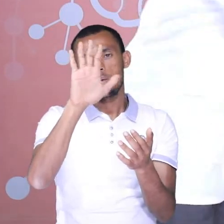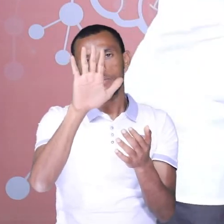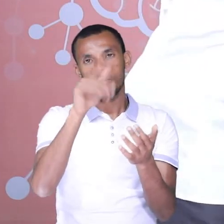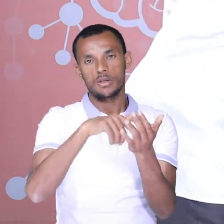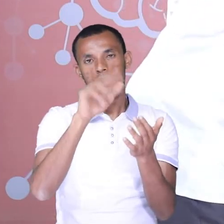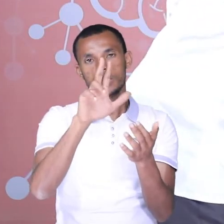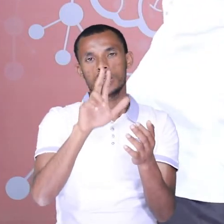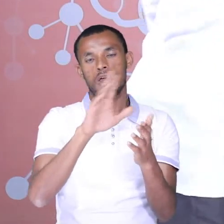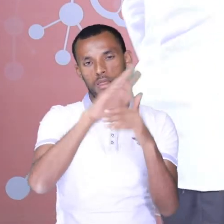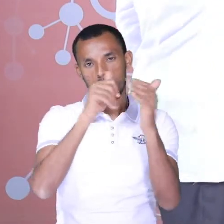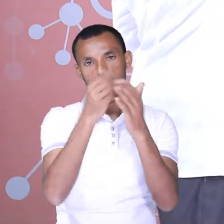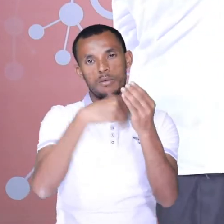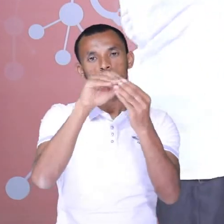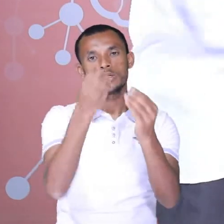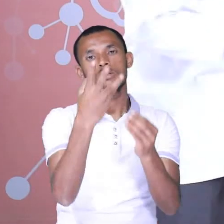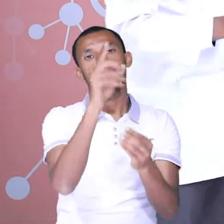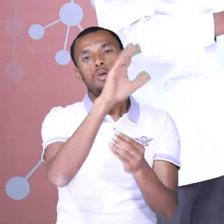you 100%.